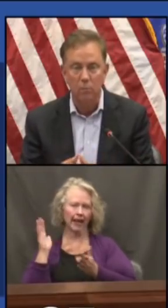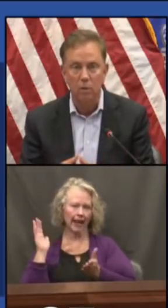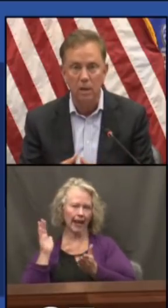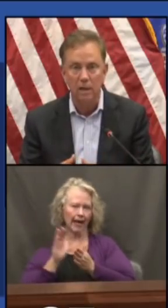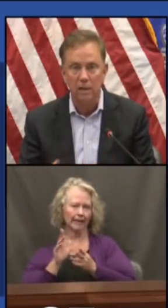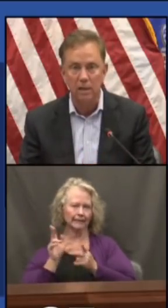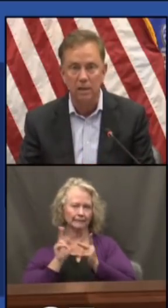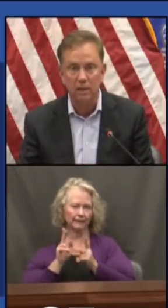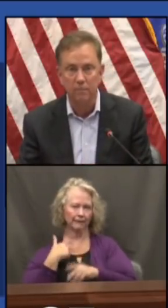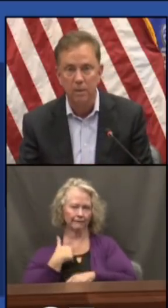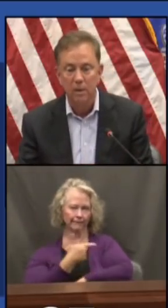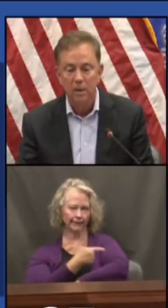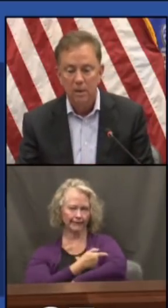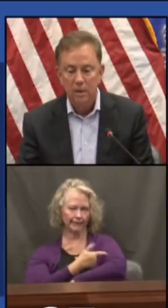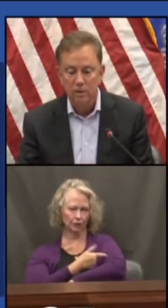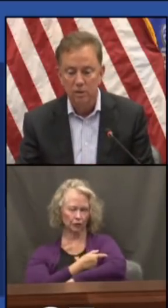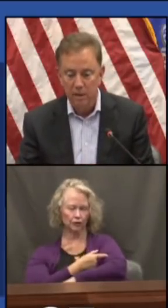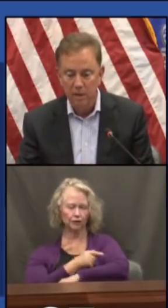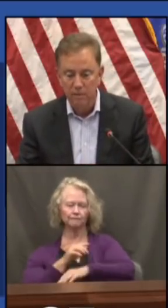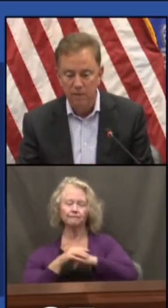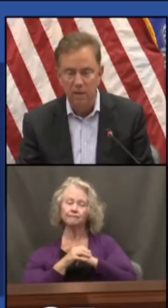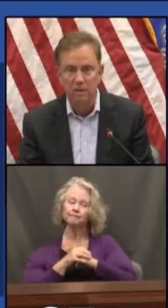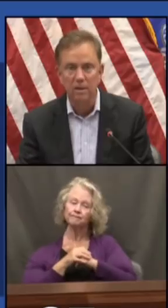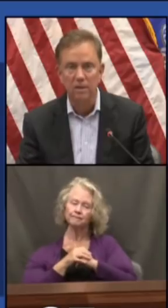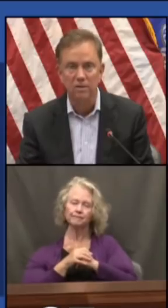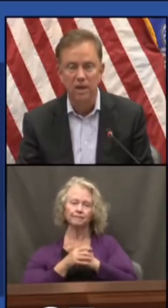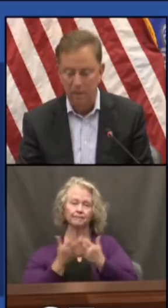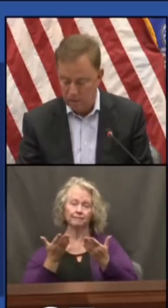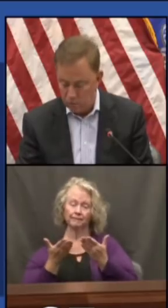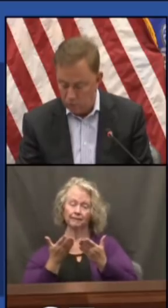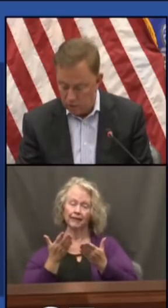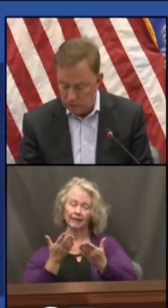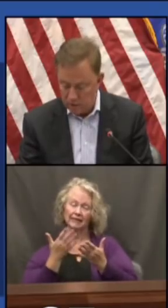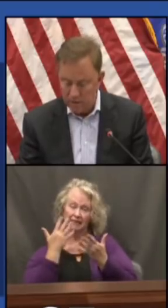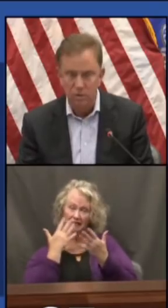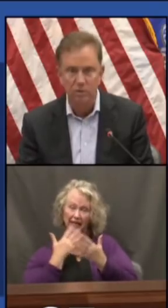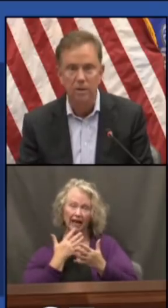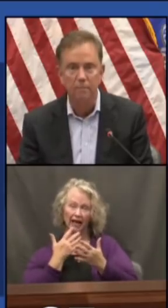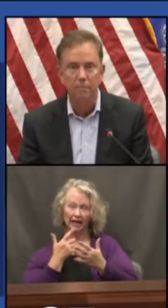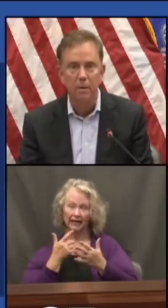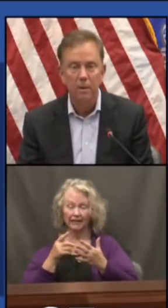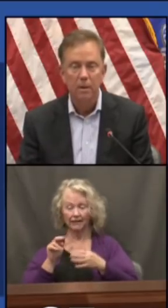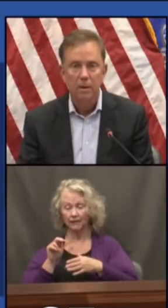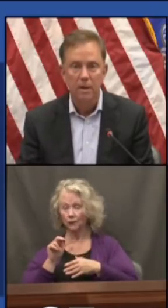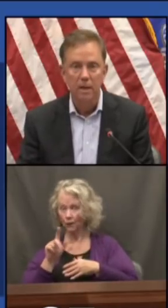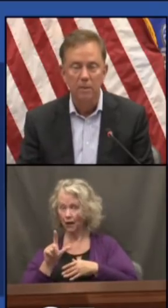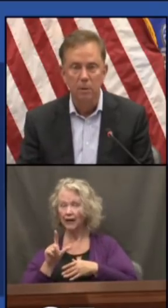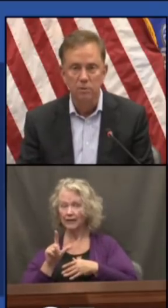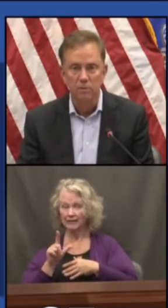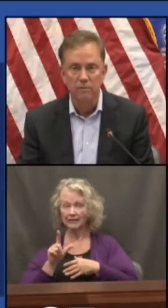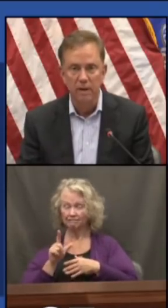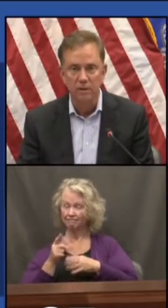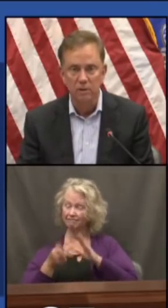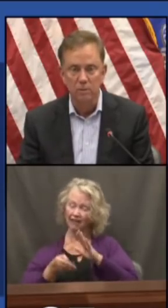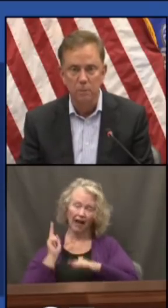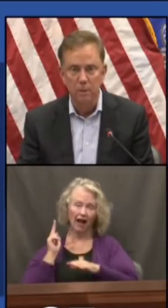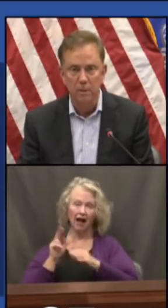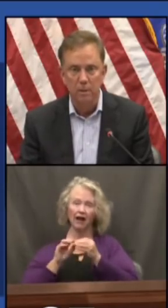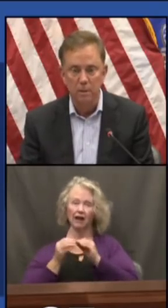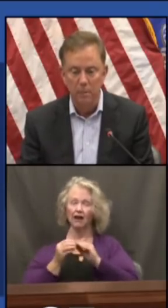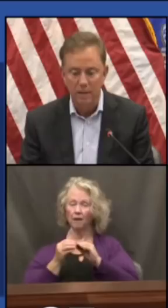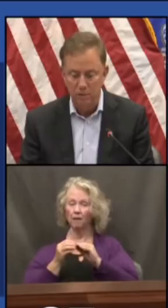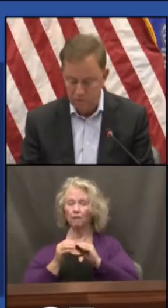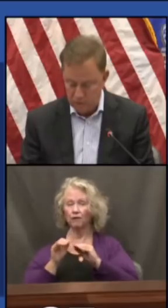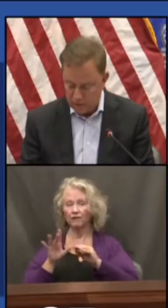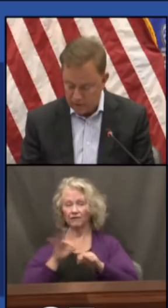a little more likely to be infected. Sadly, New London is got the most infections. But